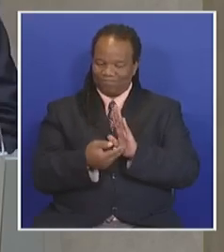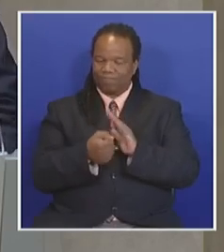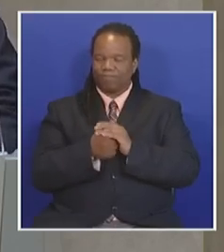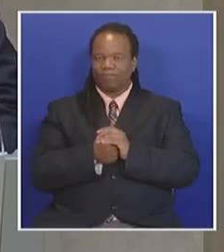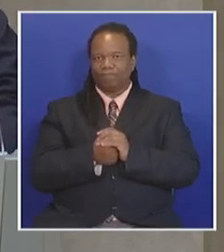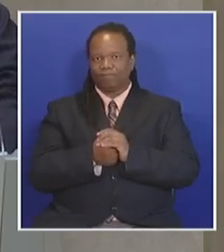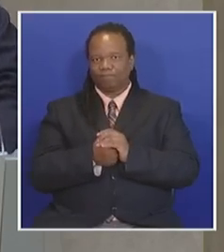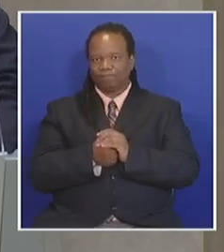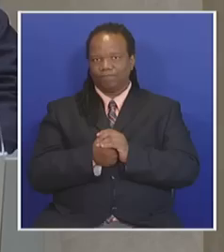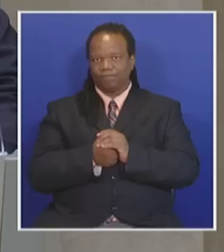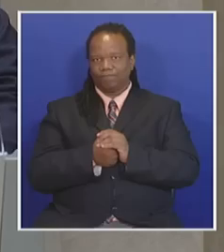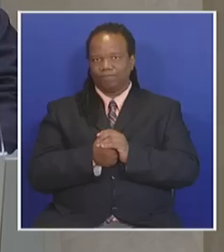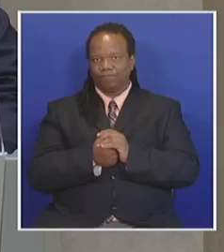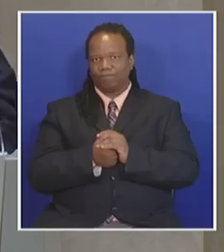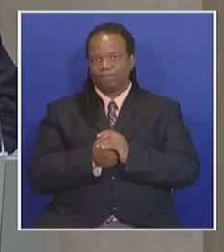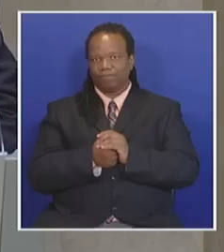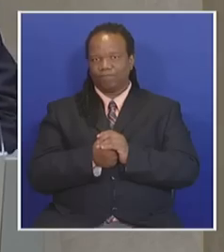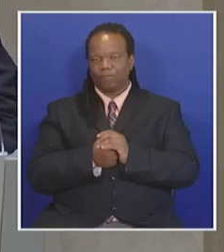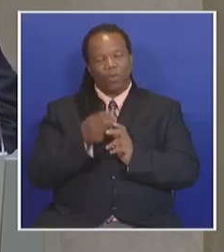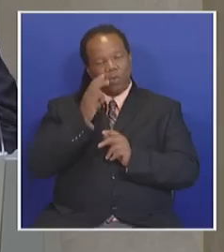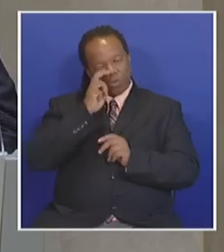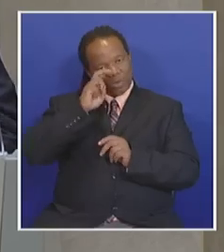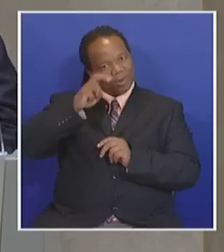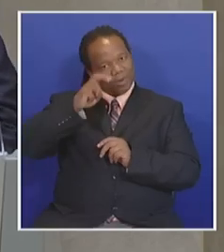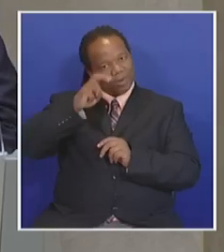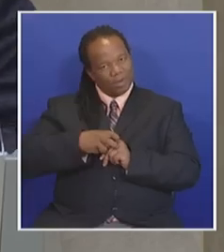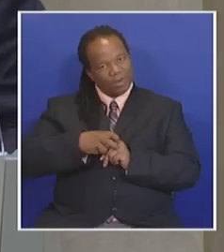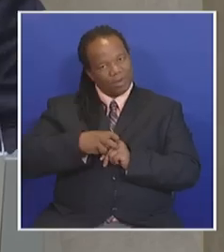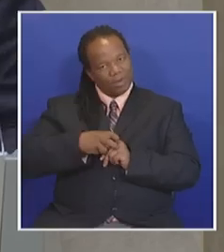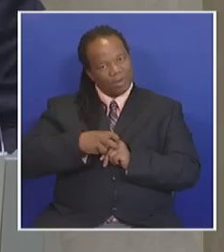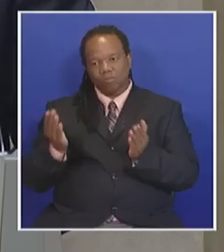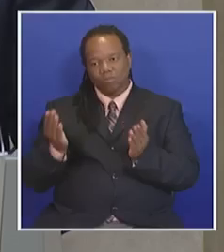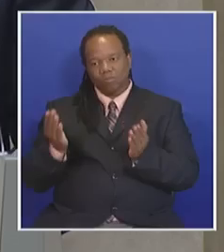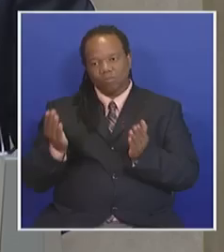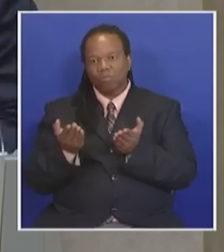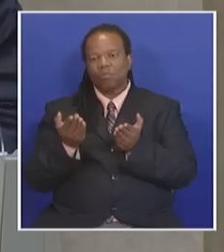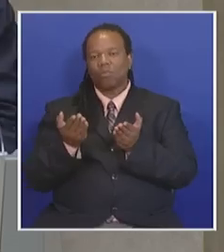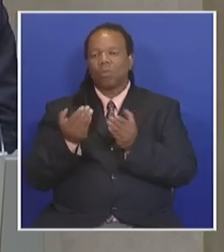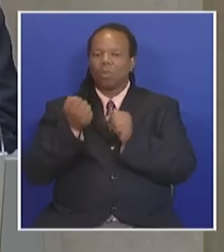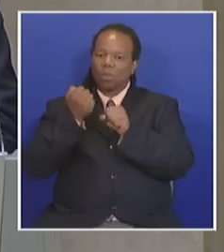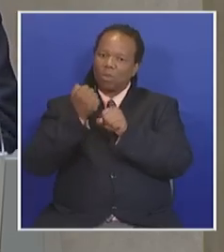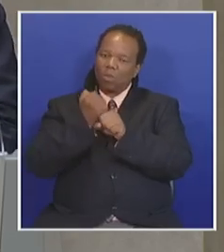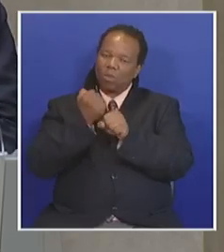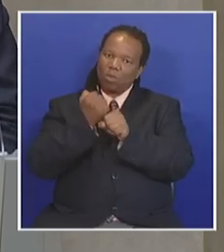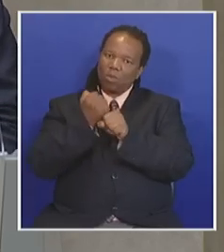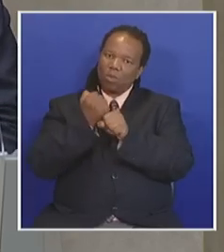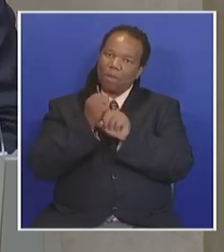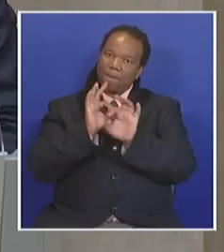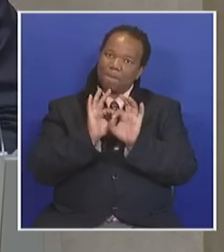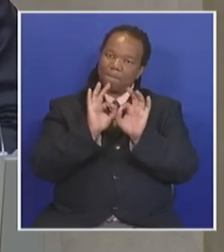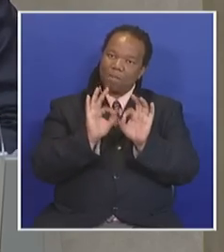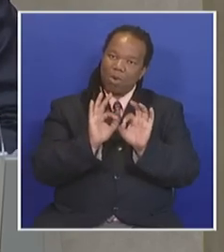increase the effectiveness and coherence of measures against racism and